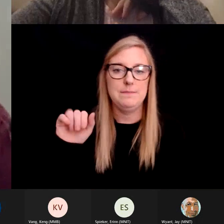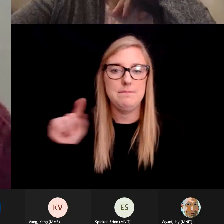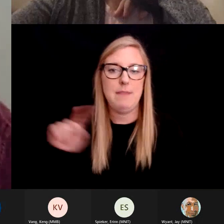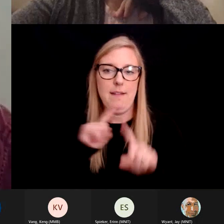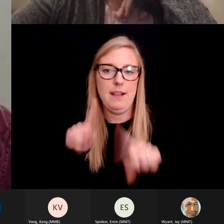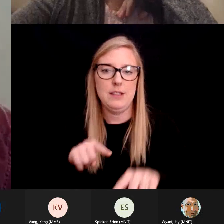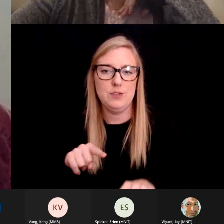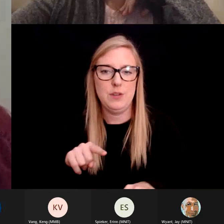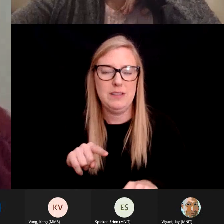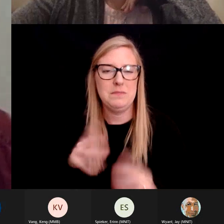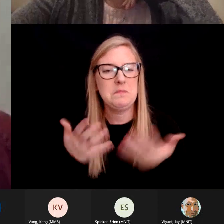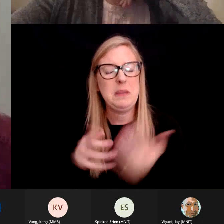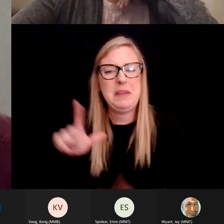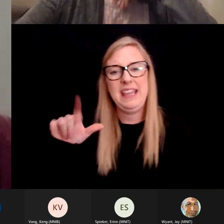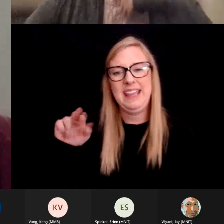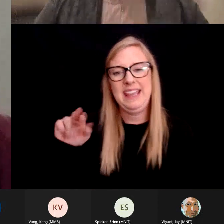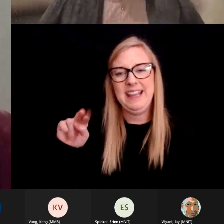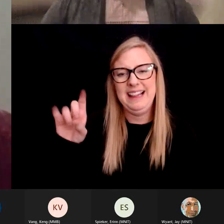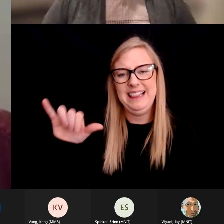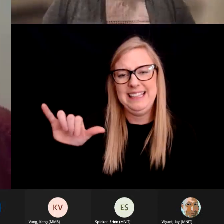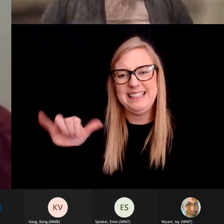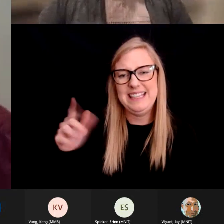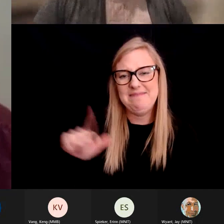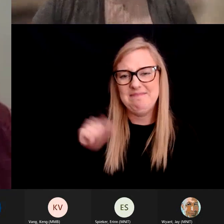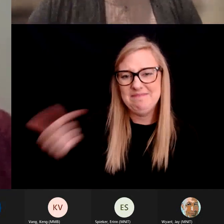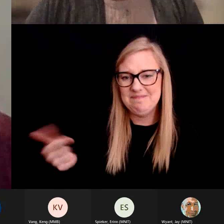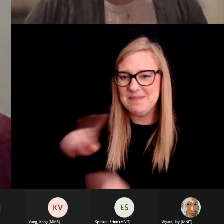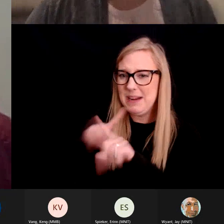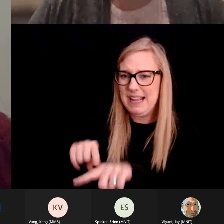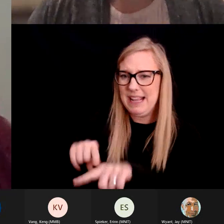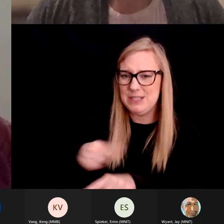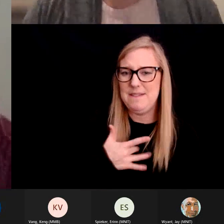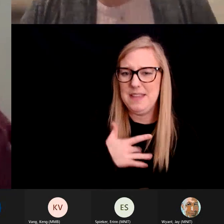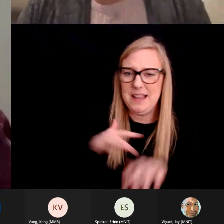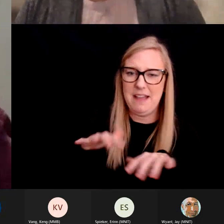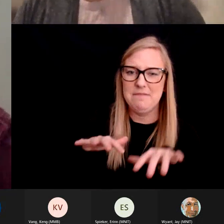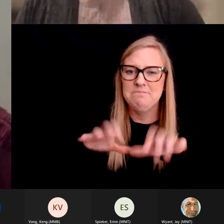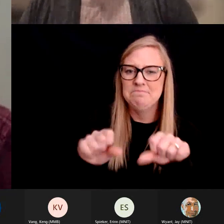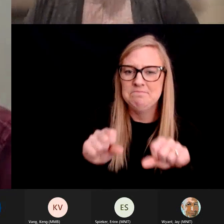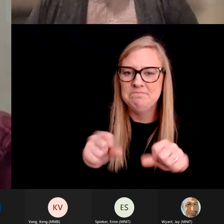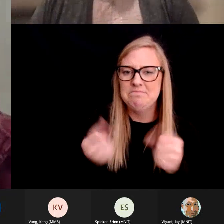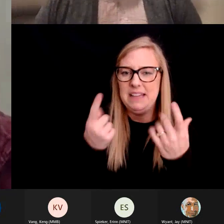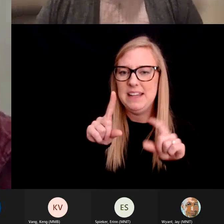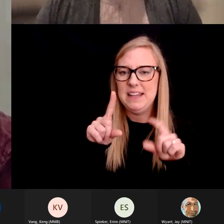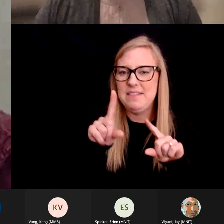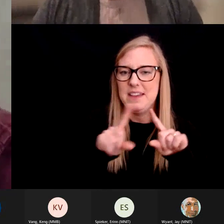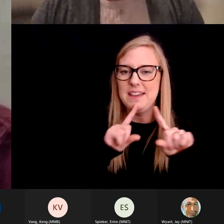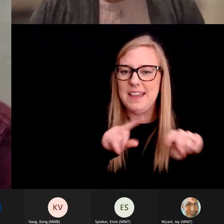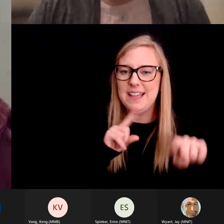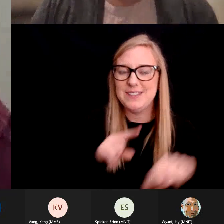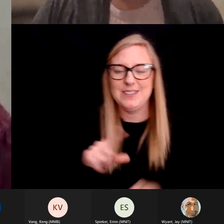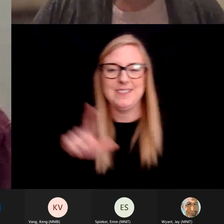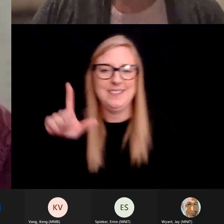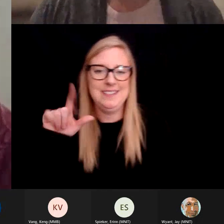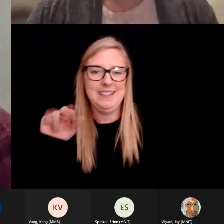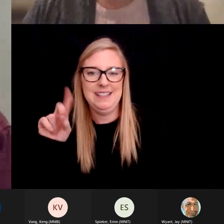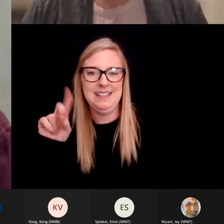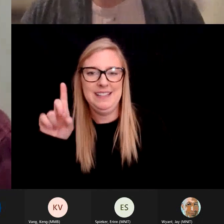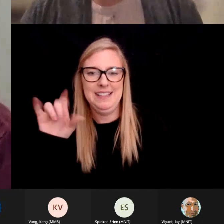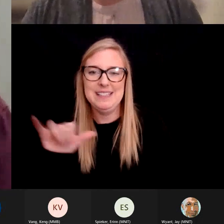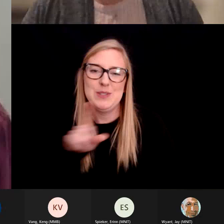Lindsay, do you want to take this one? I feel like I've hogged a lot of the questions. This is Lindsay. Sure, Matt, I will happily answer